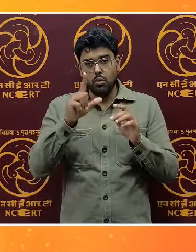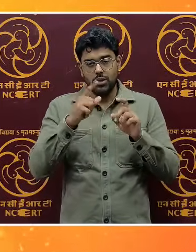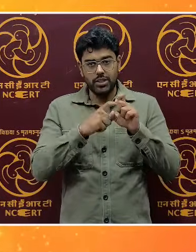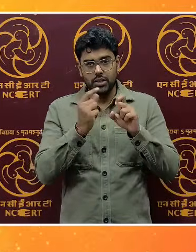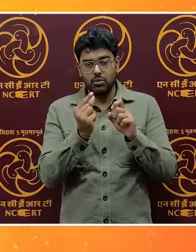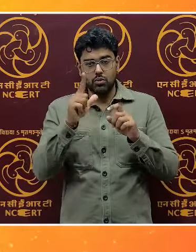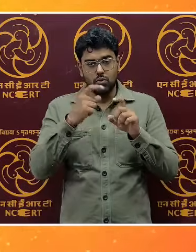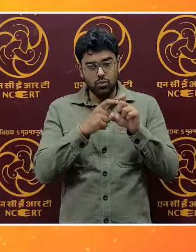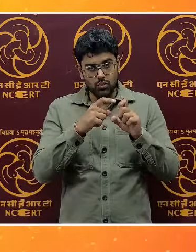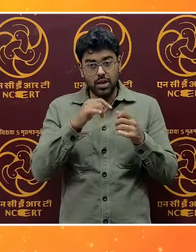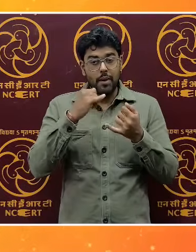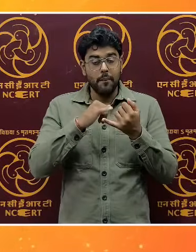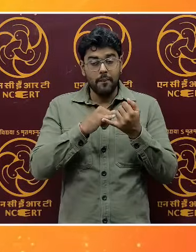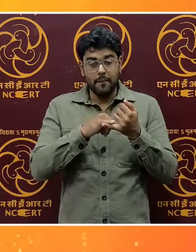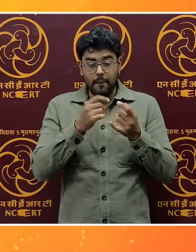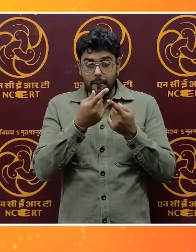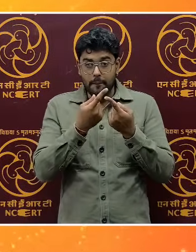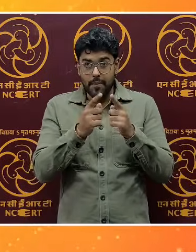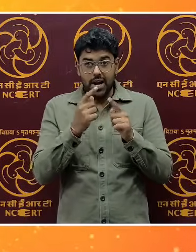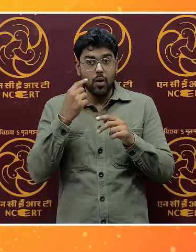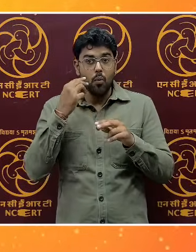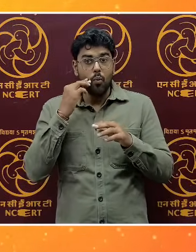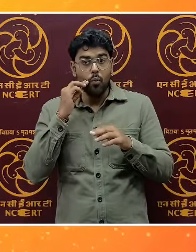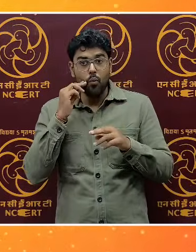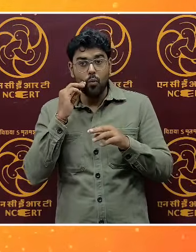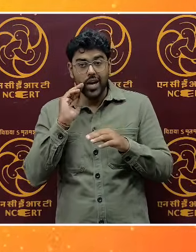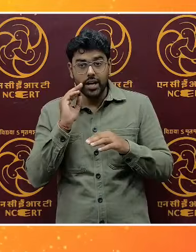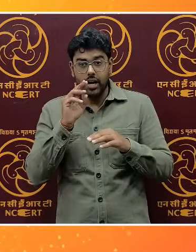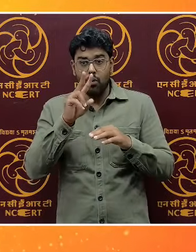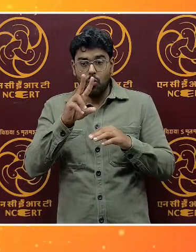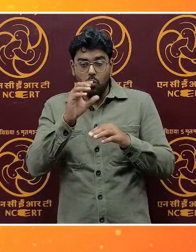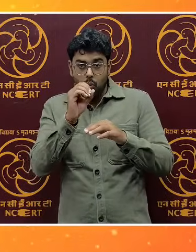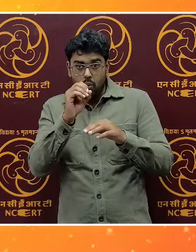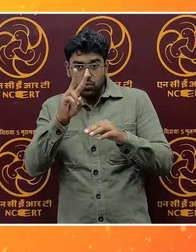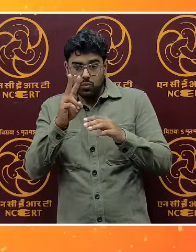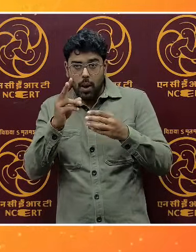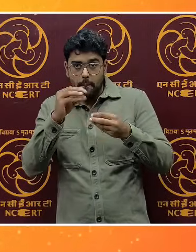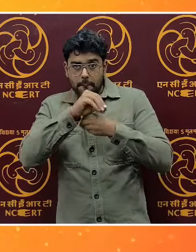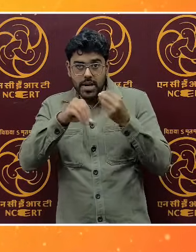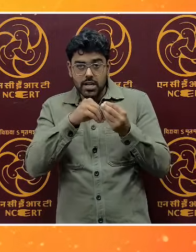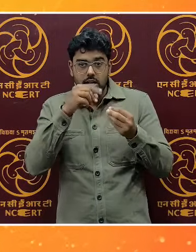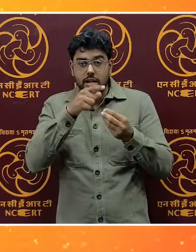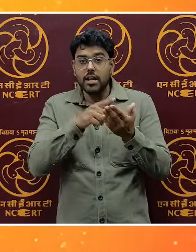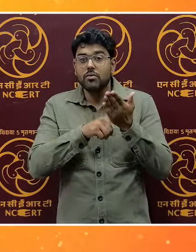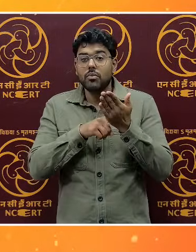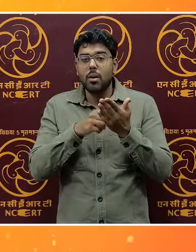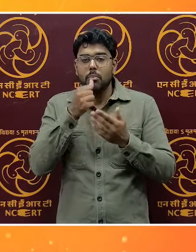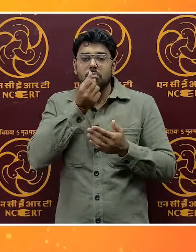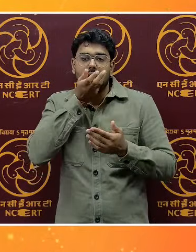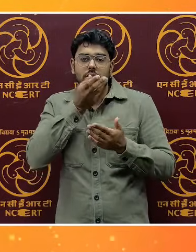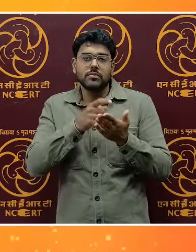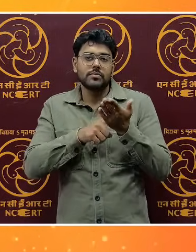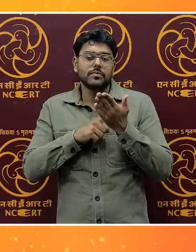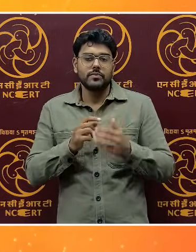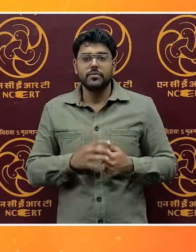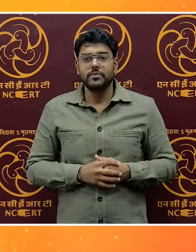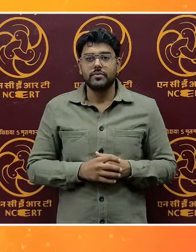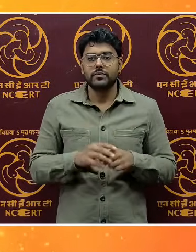itself. When they are combining, they are forming H2O. Right. So simple, one more example we can